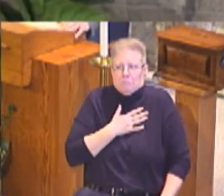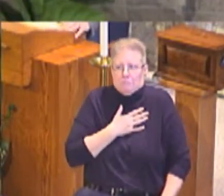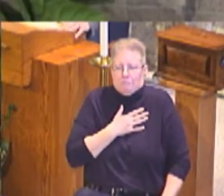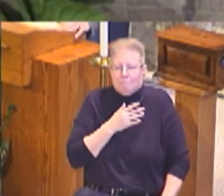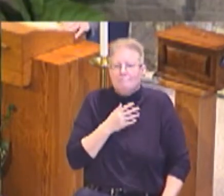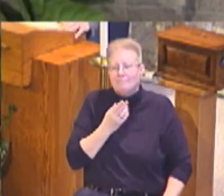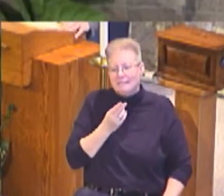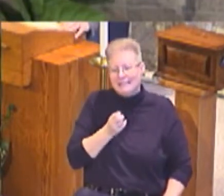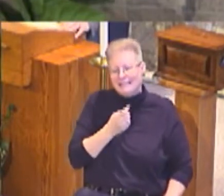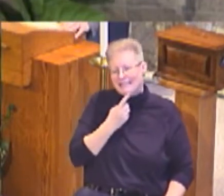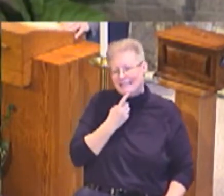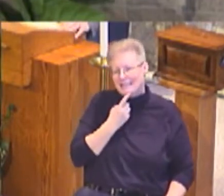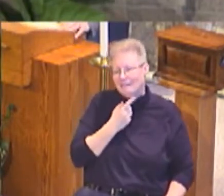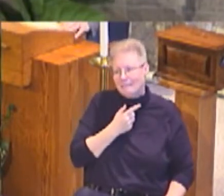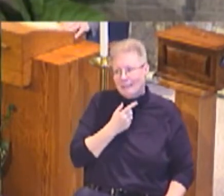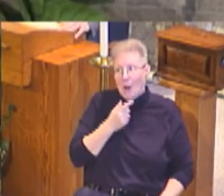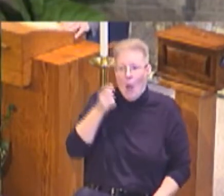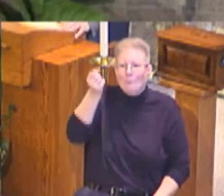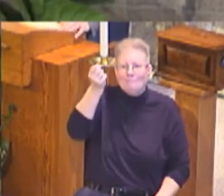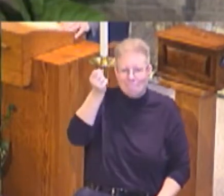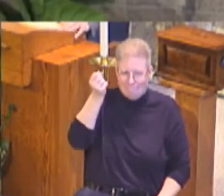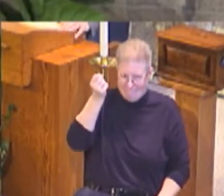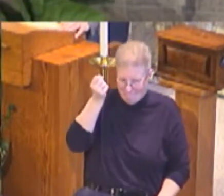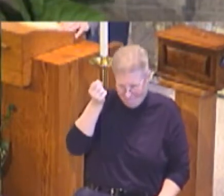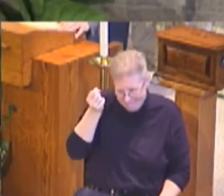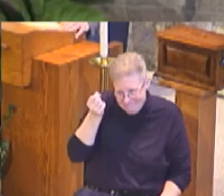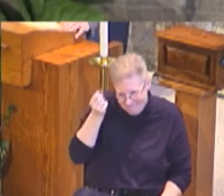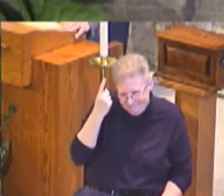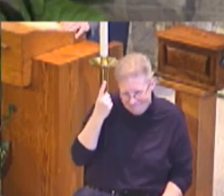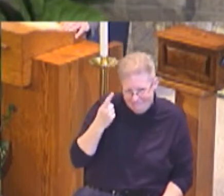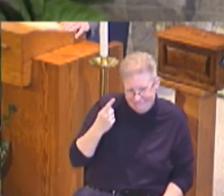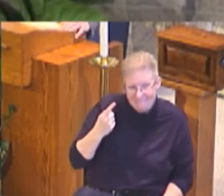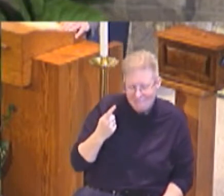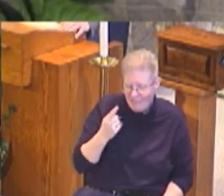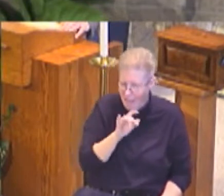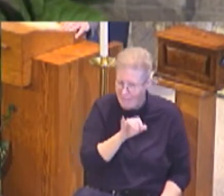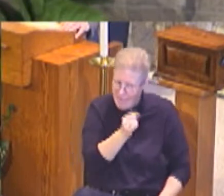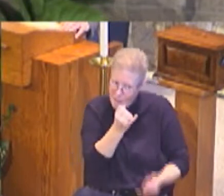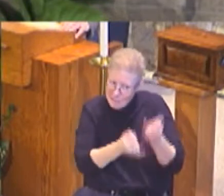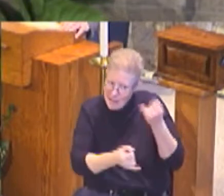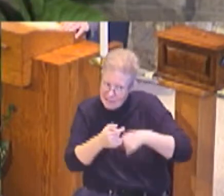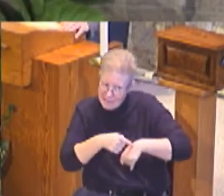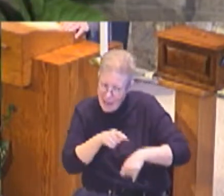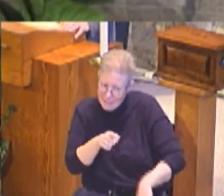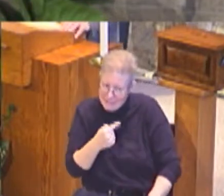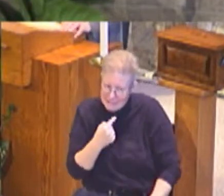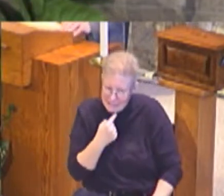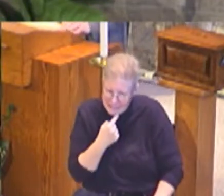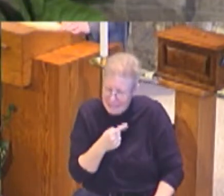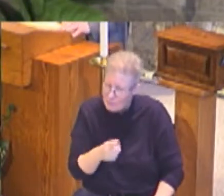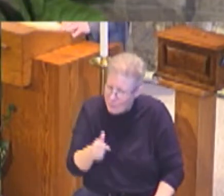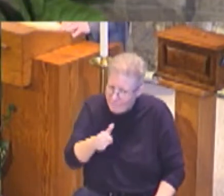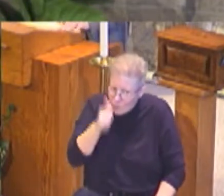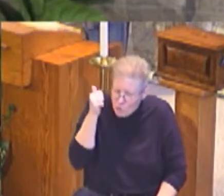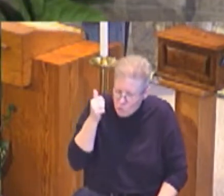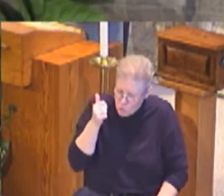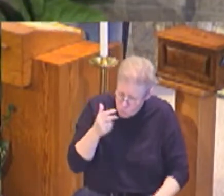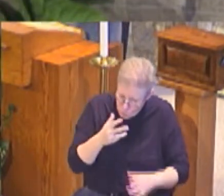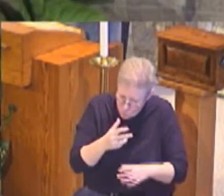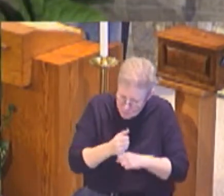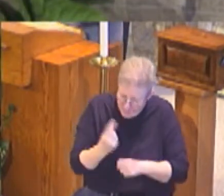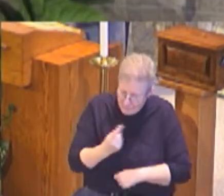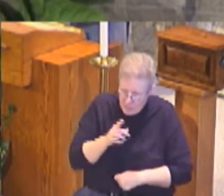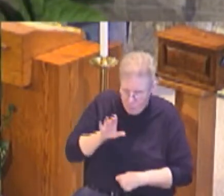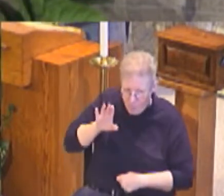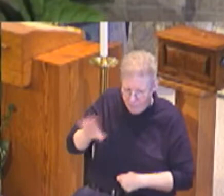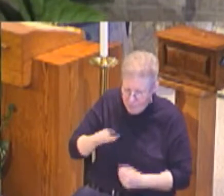said, I get it. That was the last time, he said, that he refused to receive someone's love who was just trying to